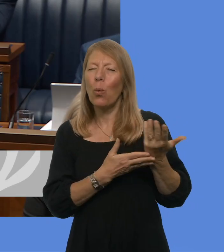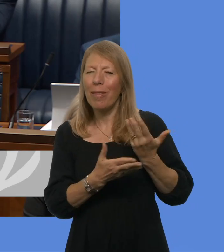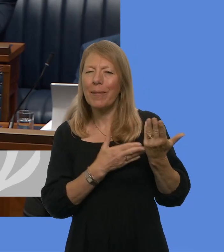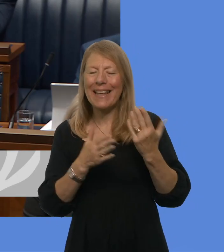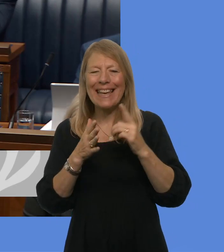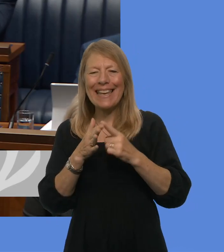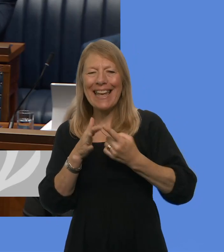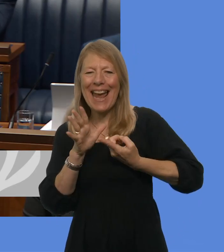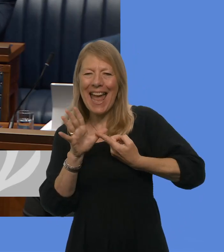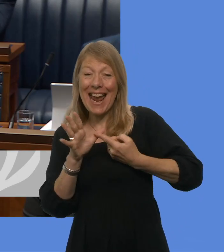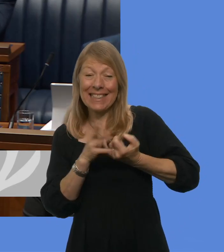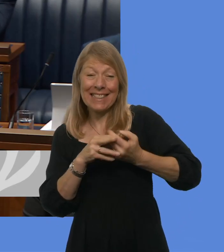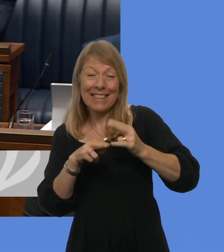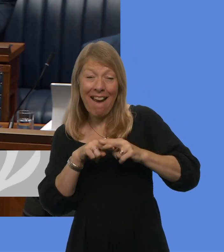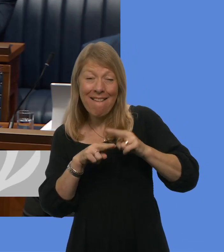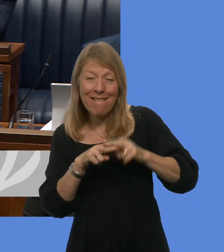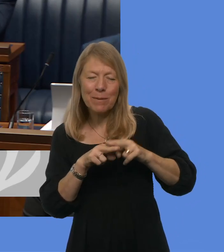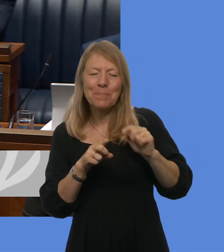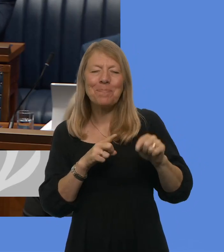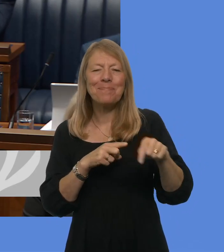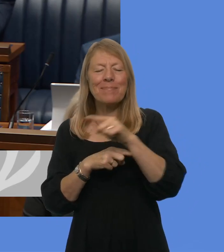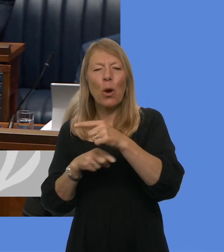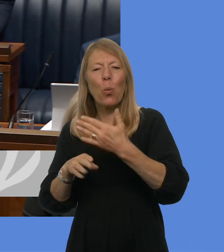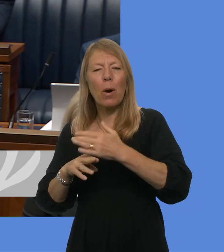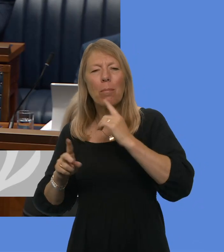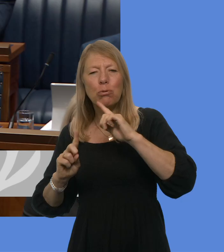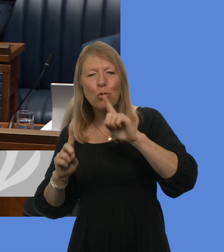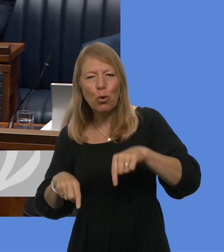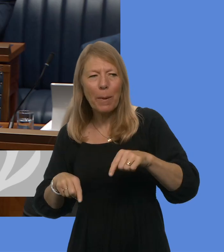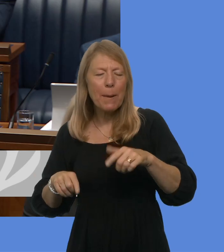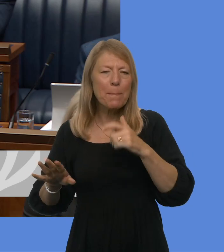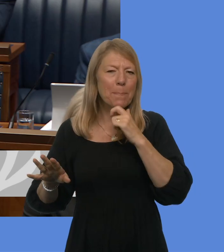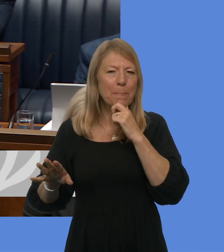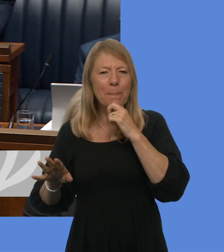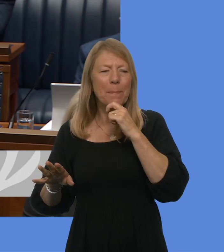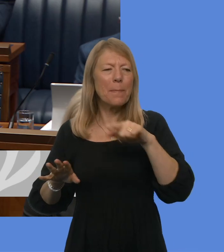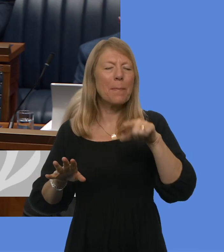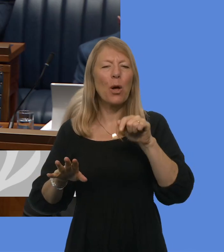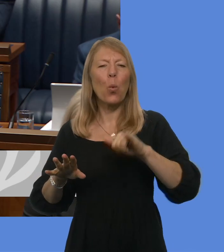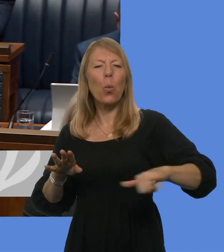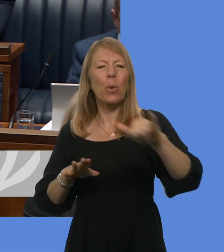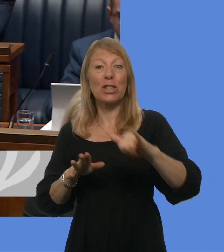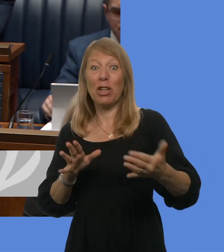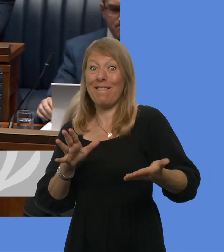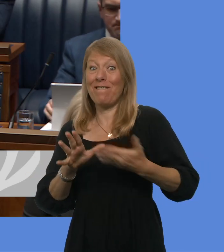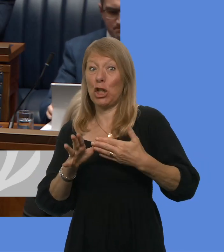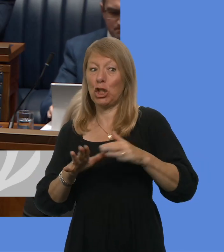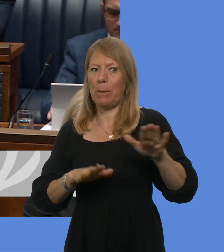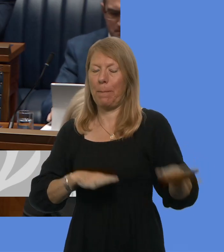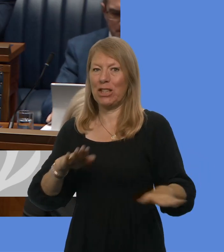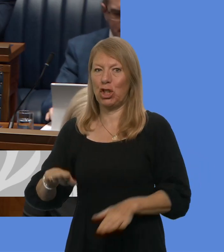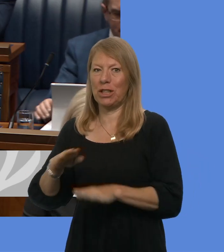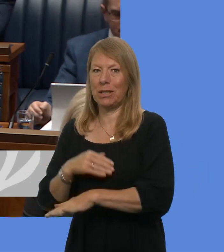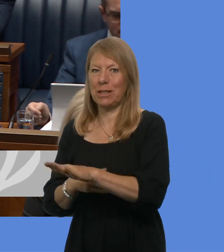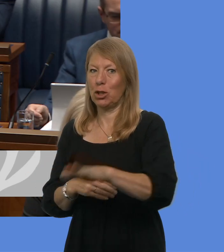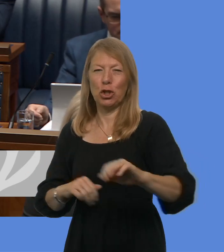the construction and procurement delivery in terms of selection, procurement and the delivery of the initial tranche of pitches. 71 post-primary